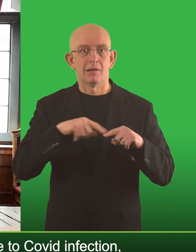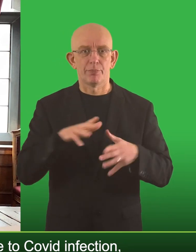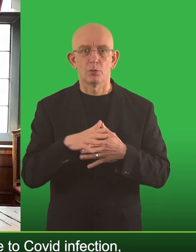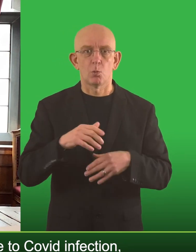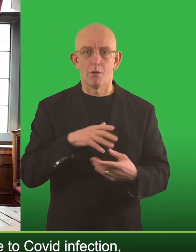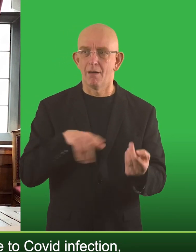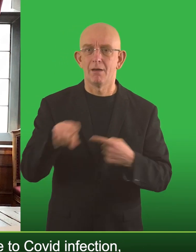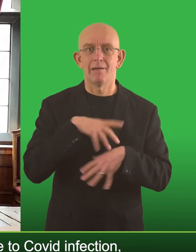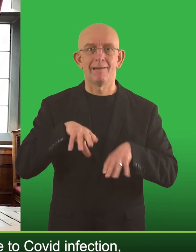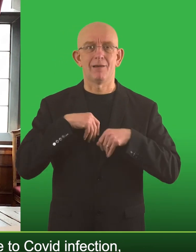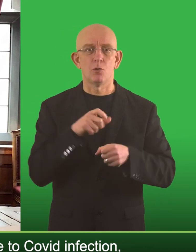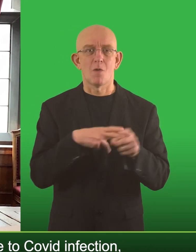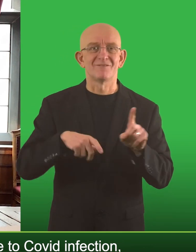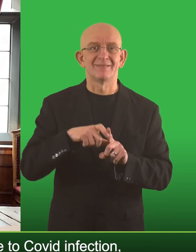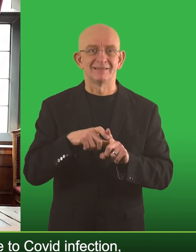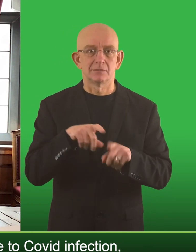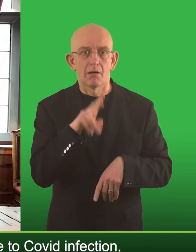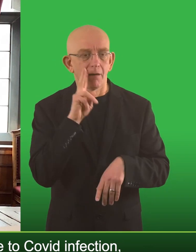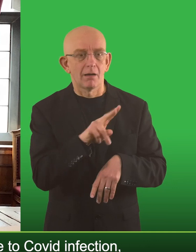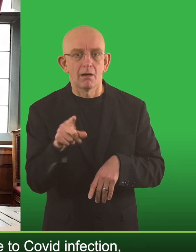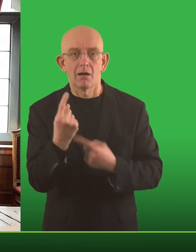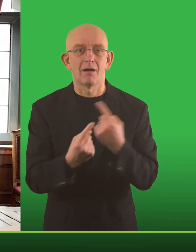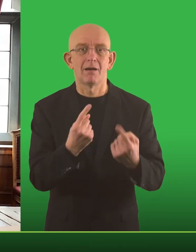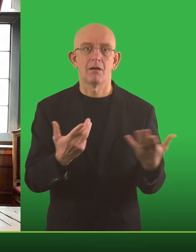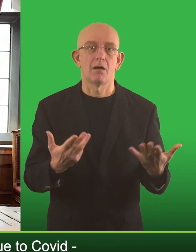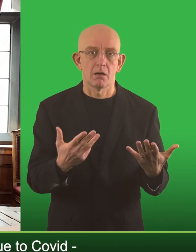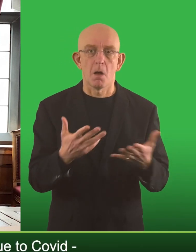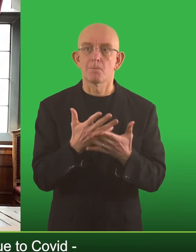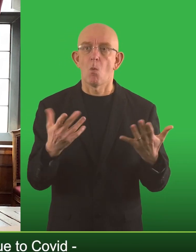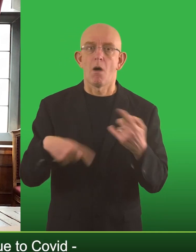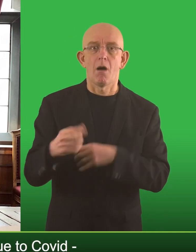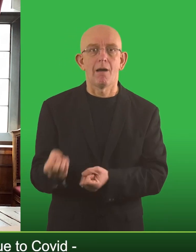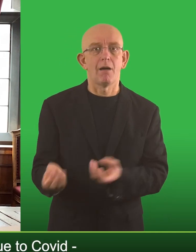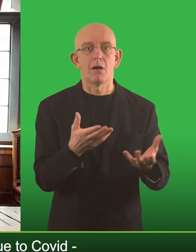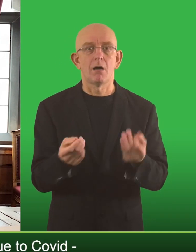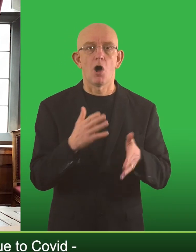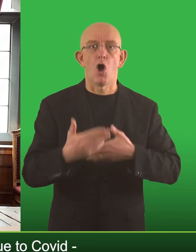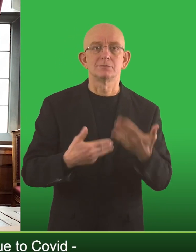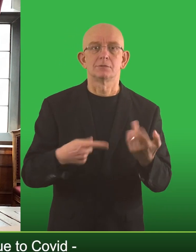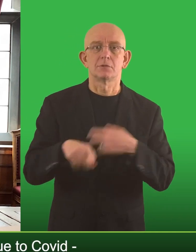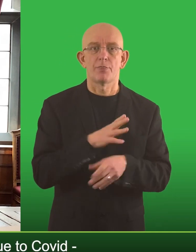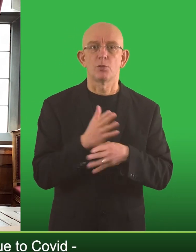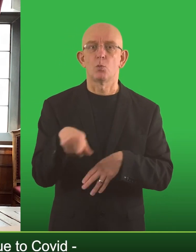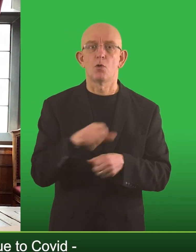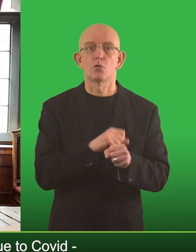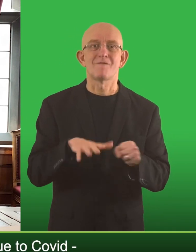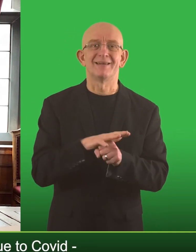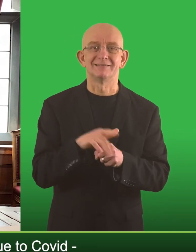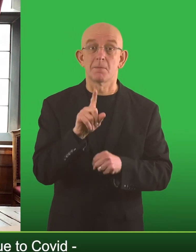to COVID infection as opposed to found incidentally to have COVID, a rise in hospitalizations due to